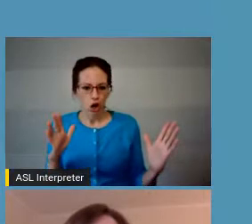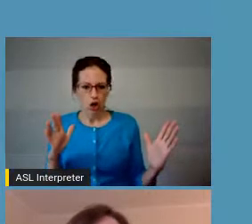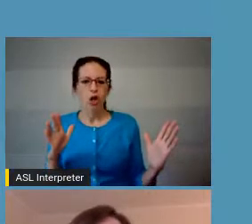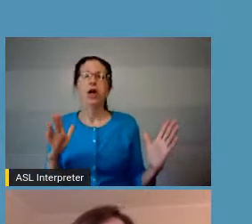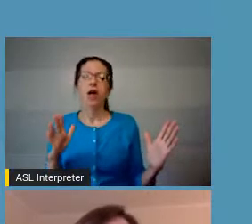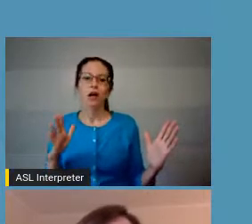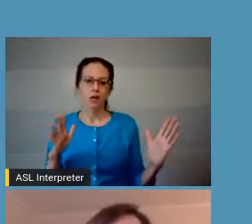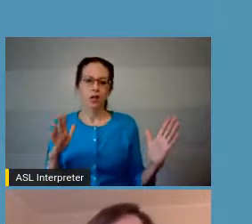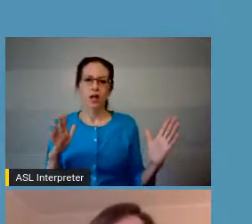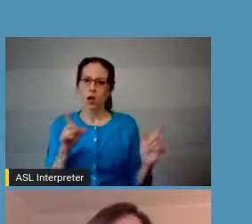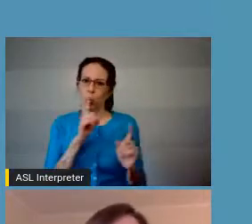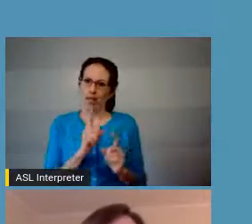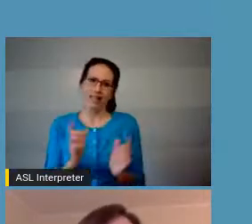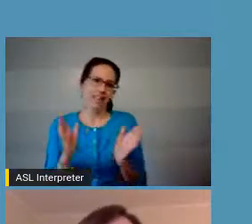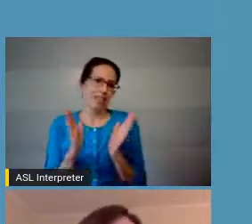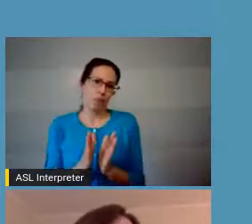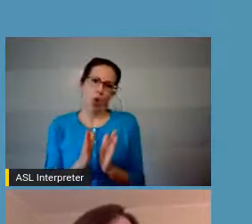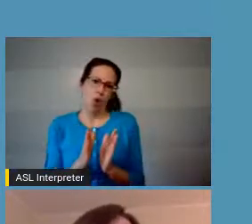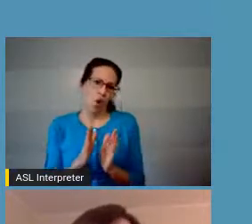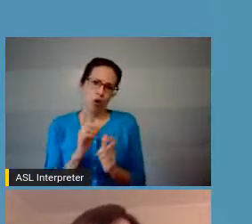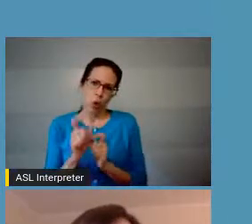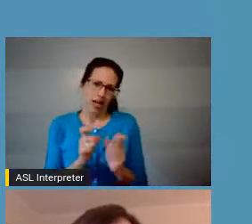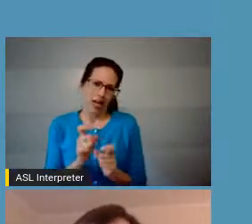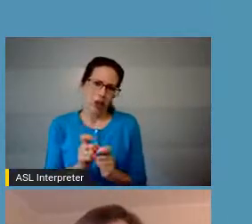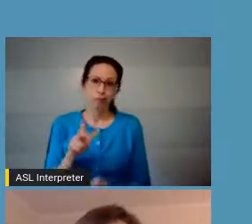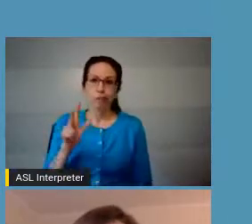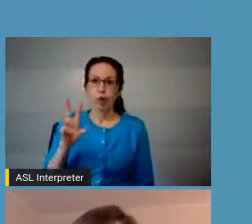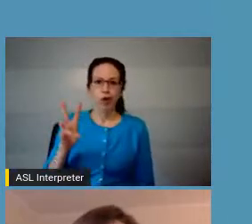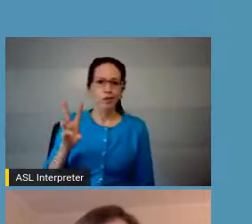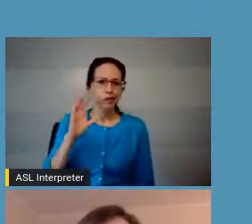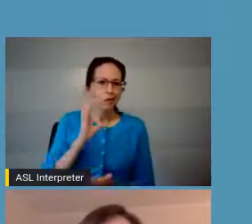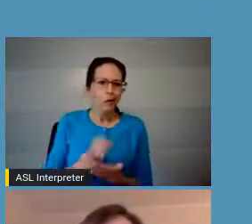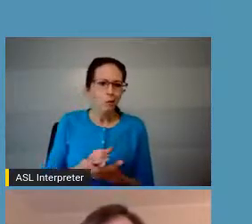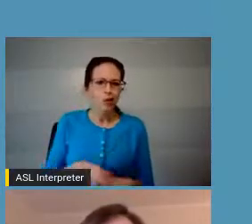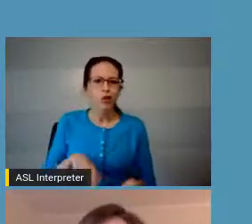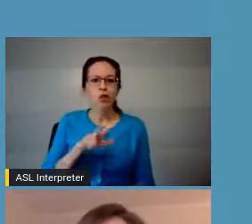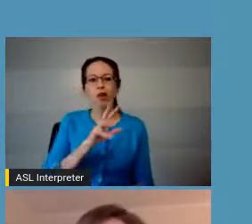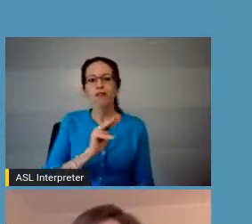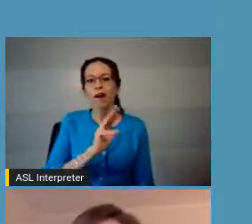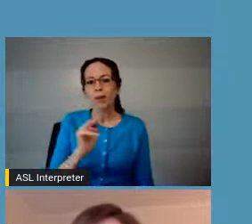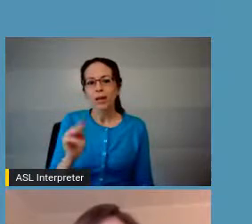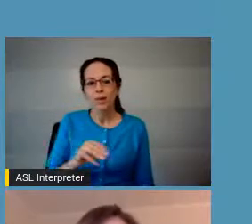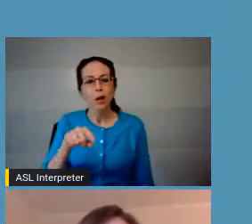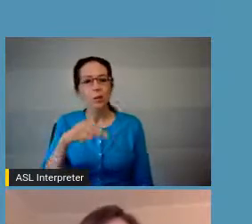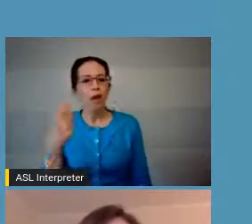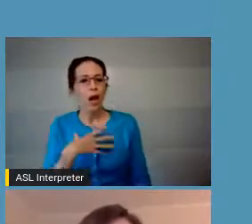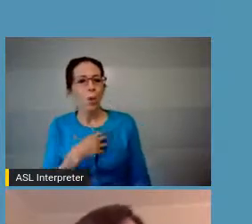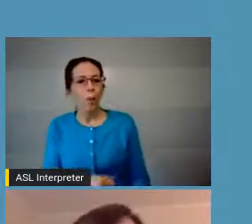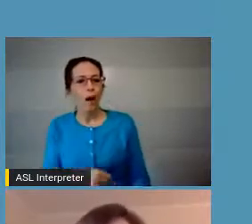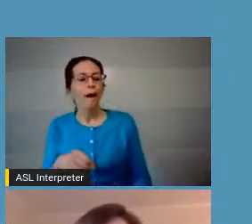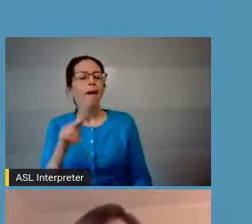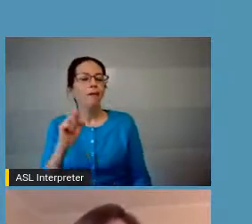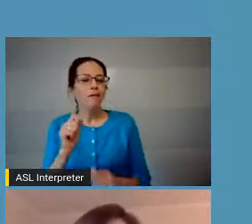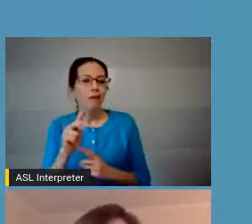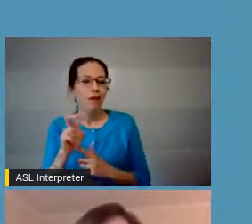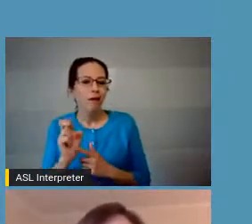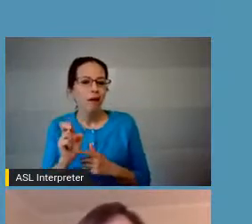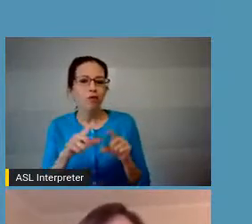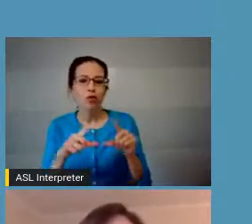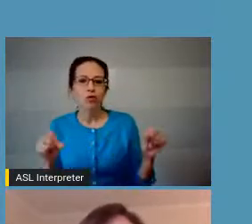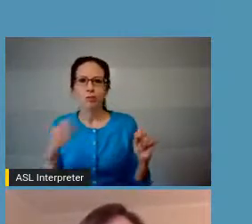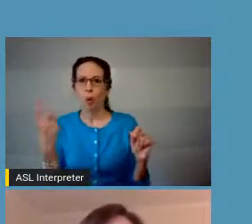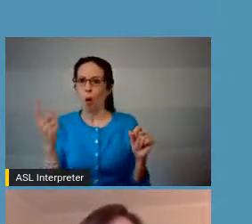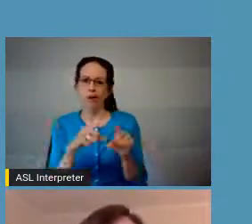it's a really small donation. It's 36 images. It's on 35 millimeter black and white negative strips. It's just one film strip from an